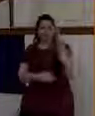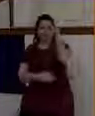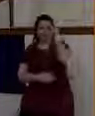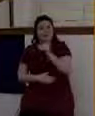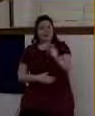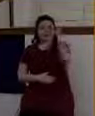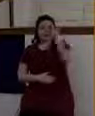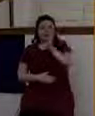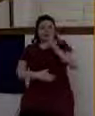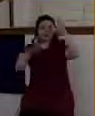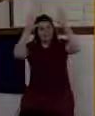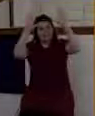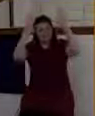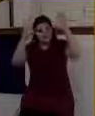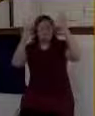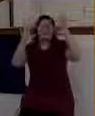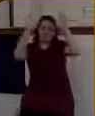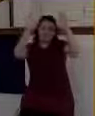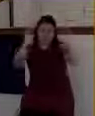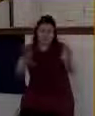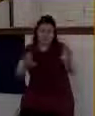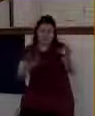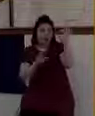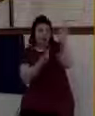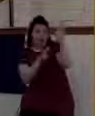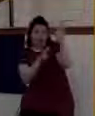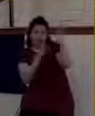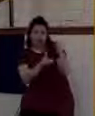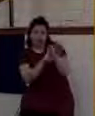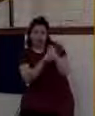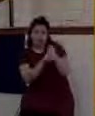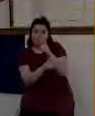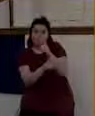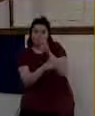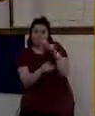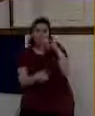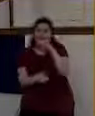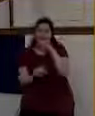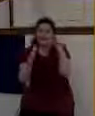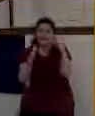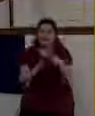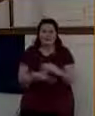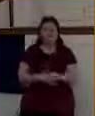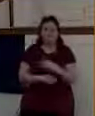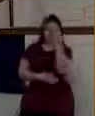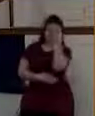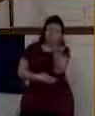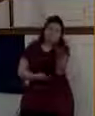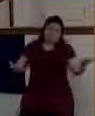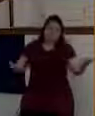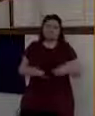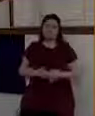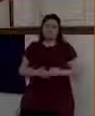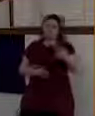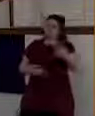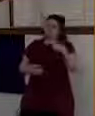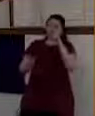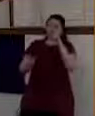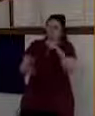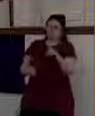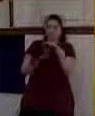a sinner. You're getting one tonight from a sinner. I'd love to tell you that I'm, you know, super spiritual,